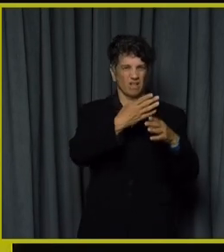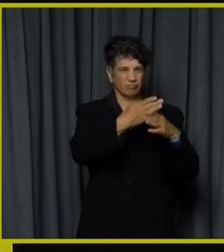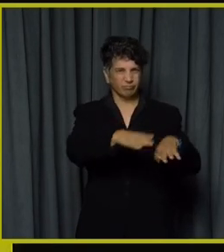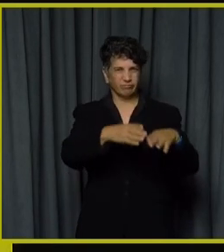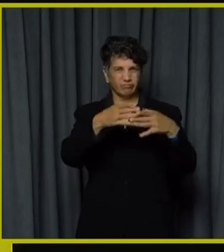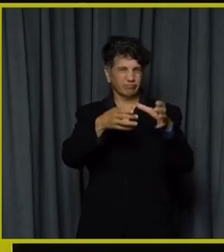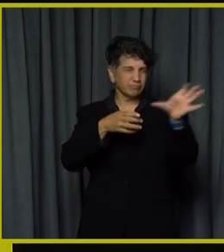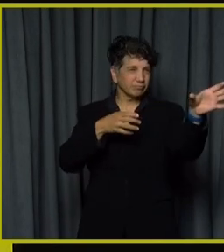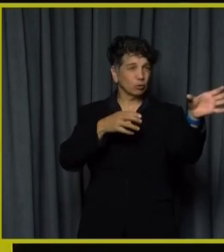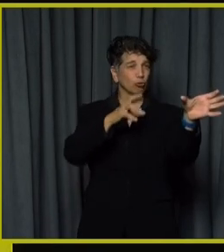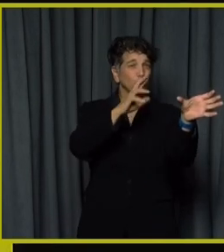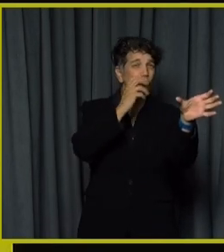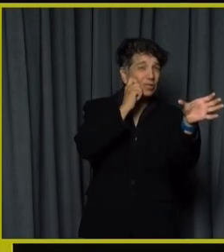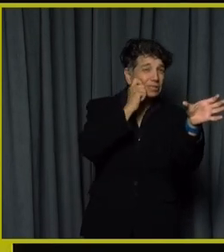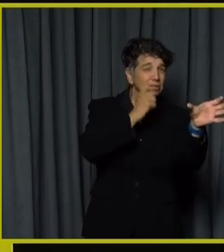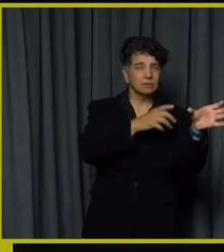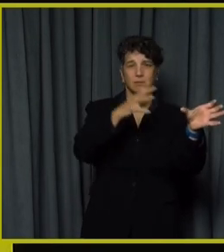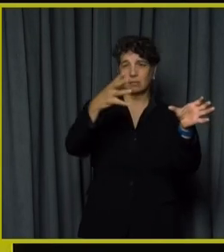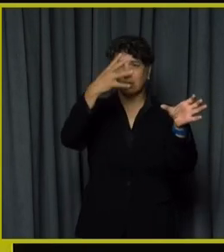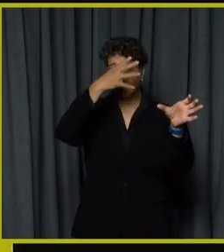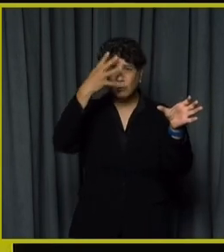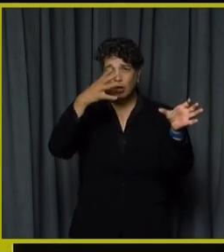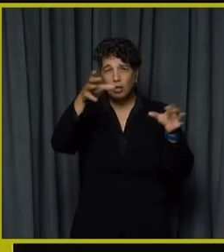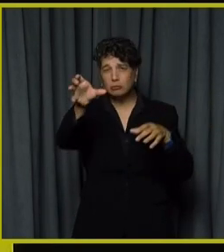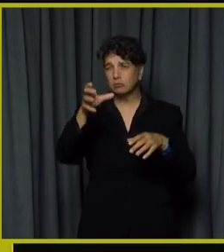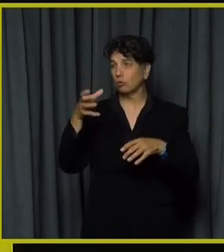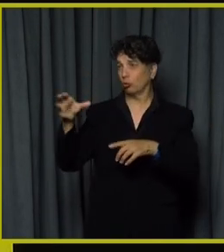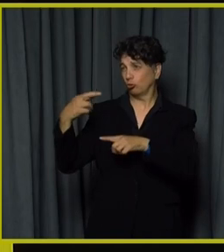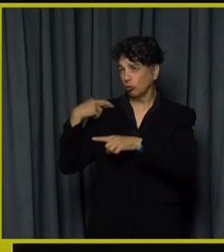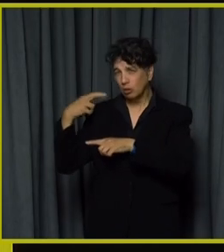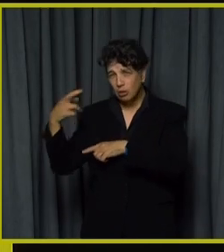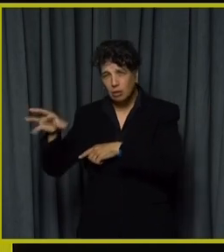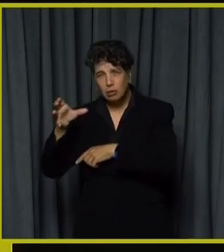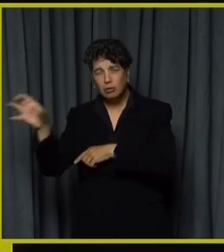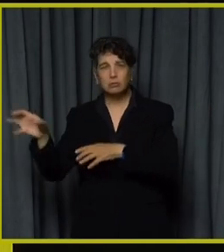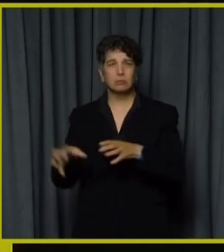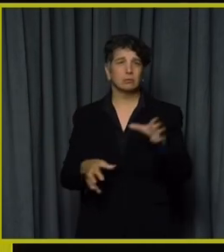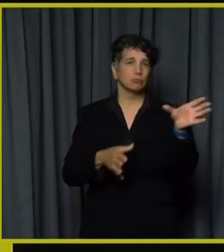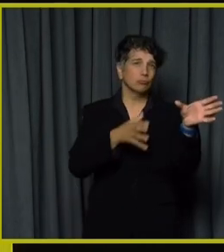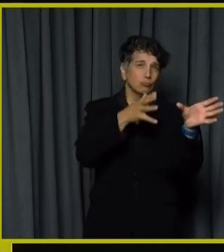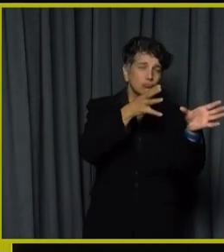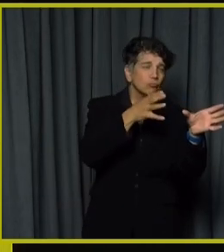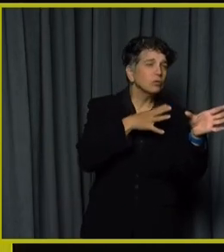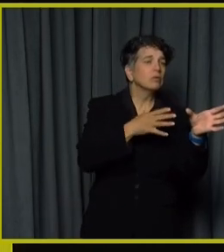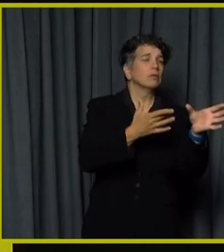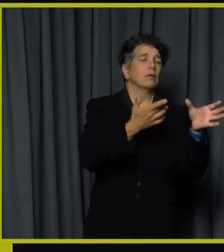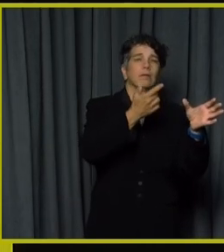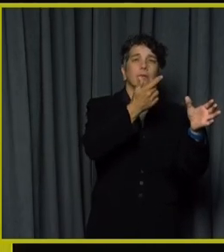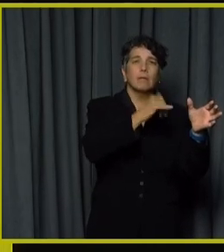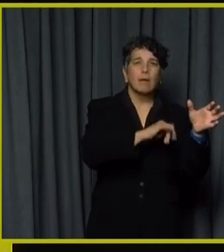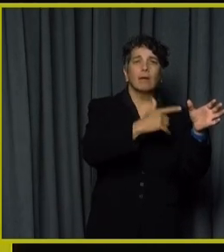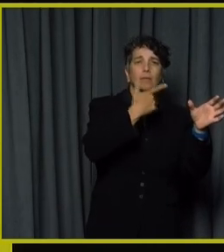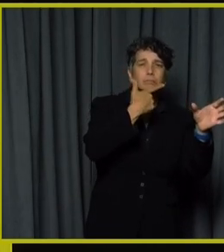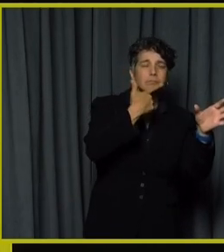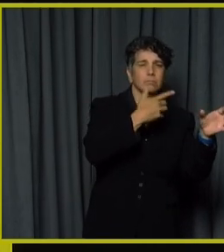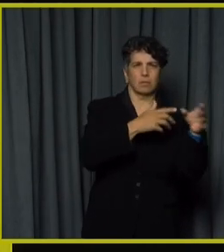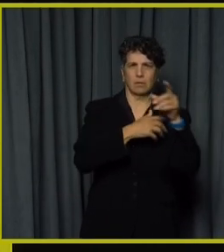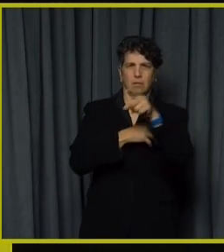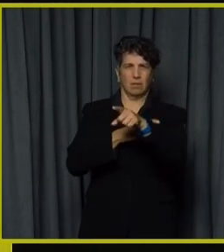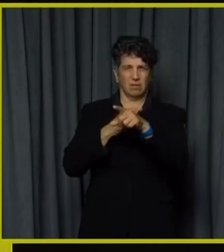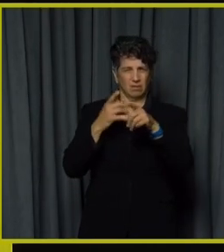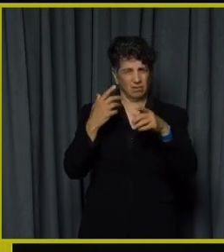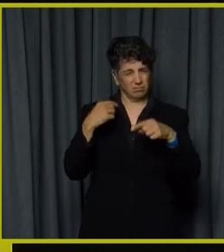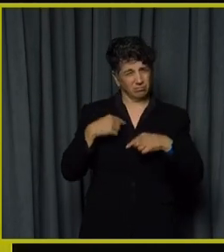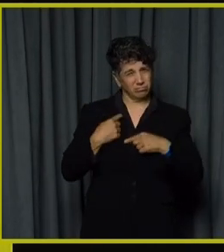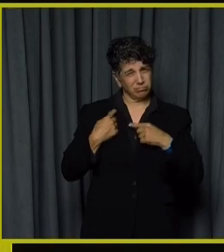status, religion, issue area, sexuality, and gender. For far too long, we have been fed